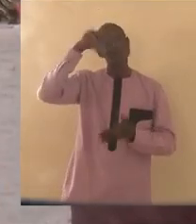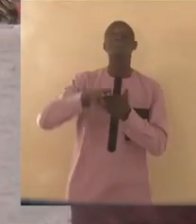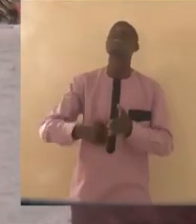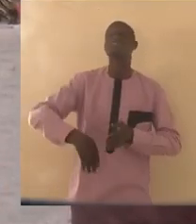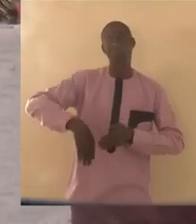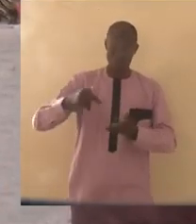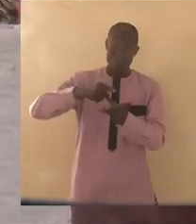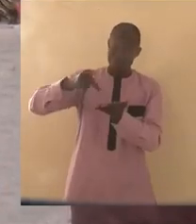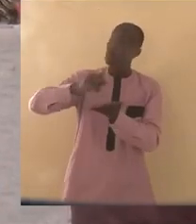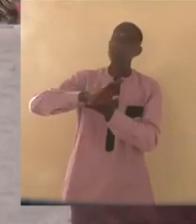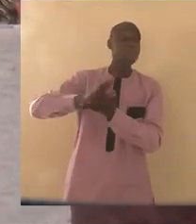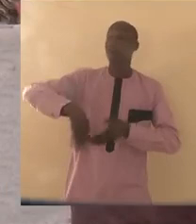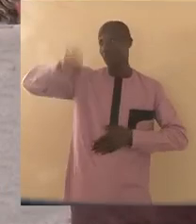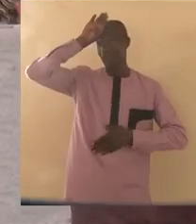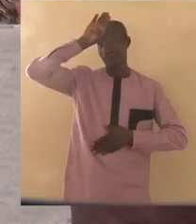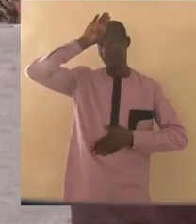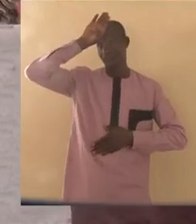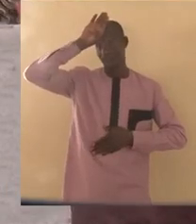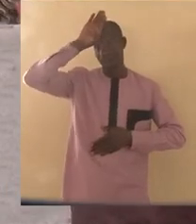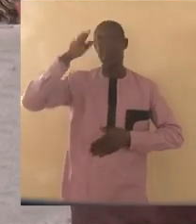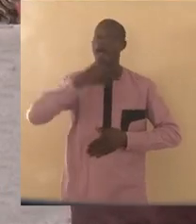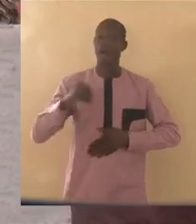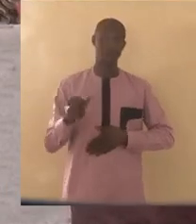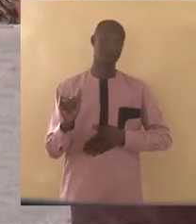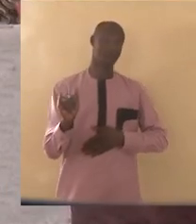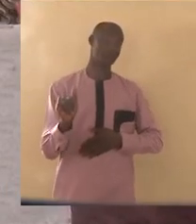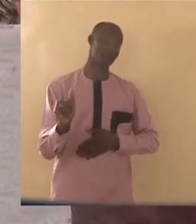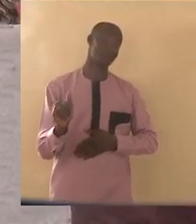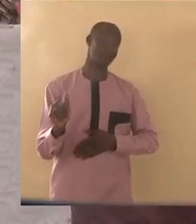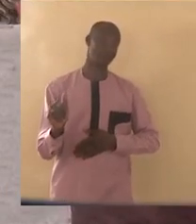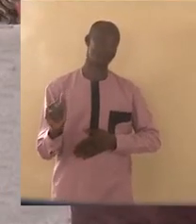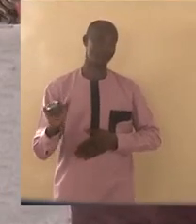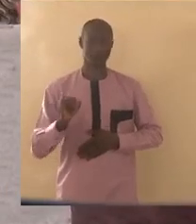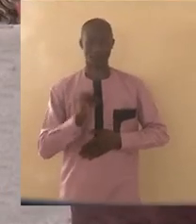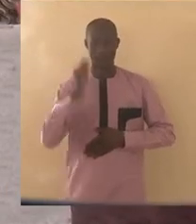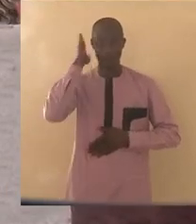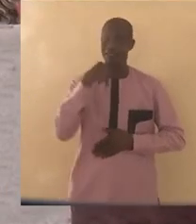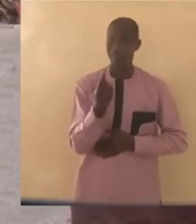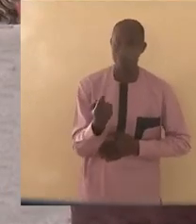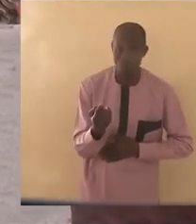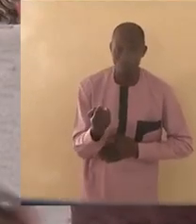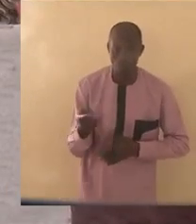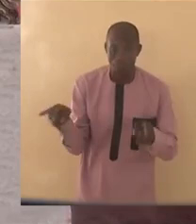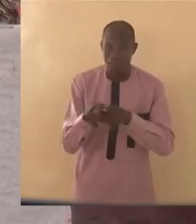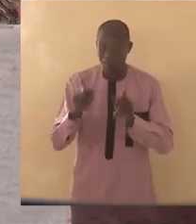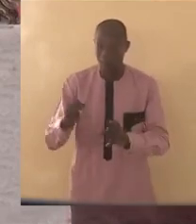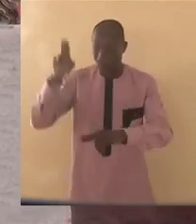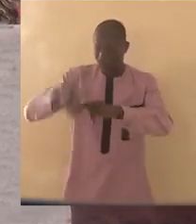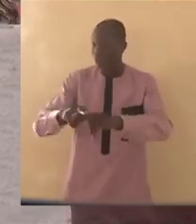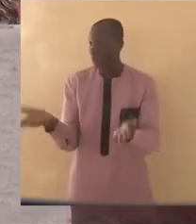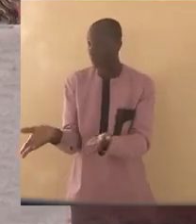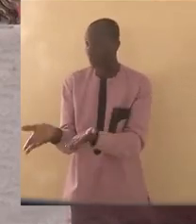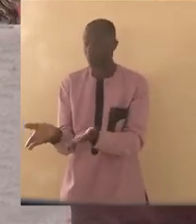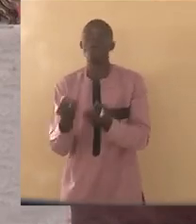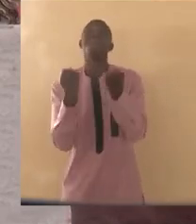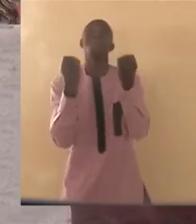pure blasphemy, nothing else. And yet, I will say that as these people are sitting down